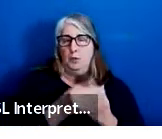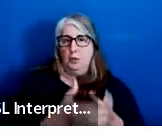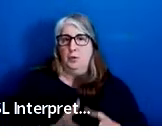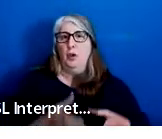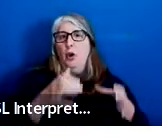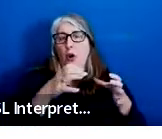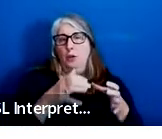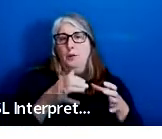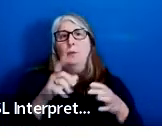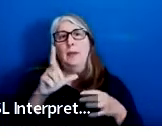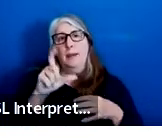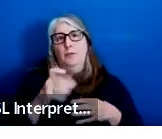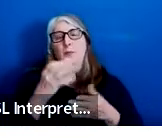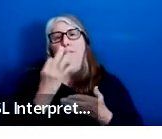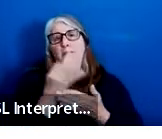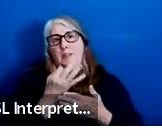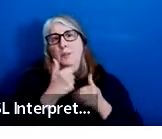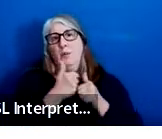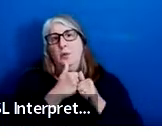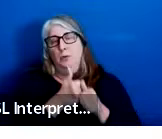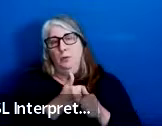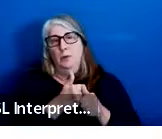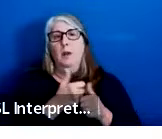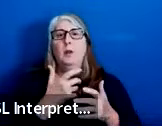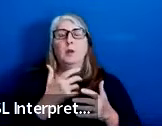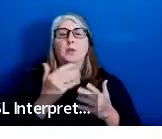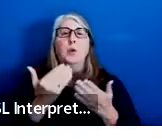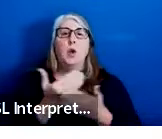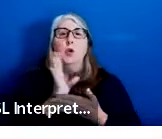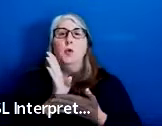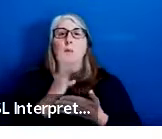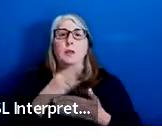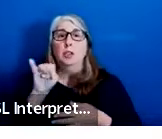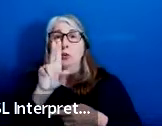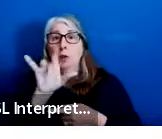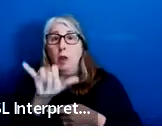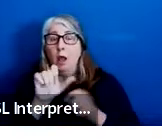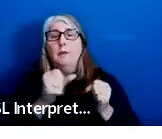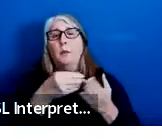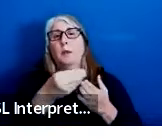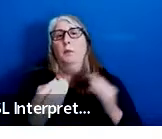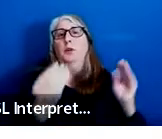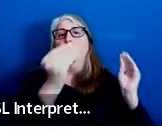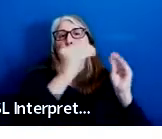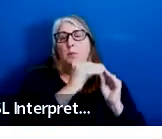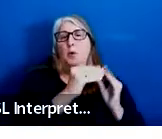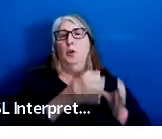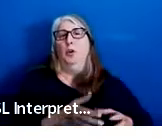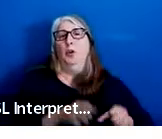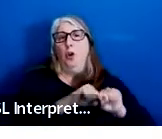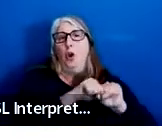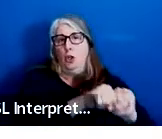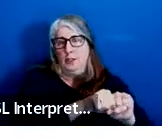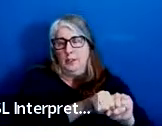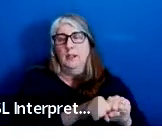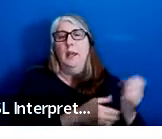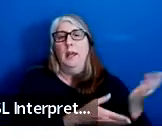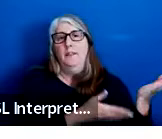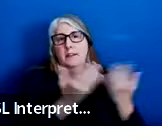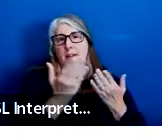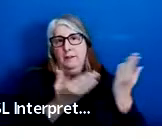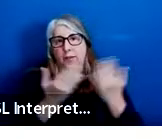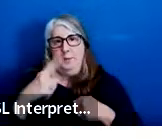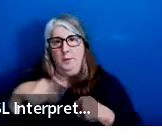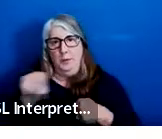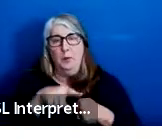responsible. So once our new budget comes in July, then we'll be able to purchase the remainder of the carts and get them delivered out to folks. So our